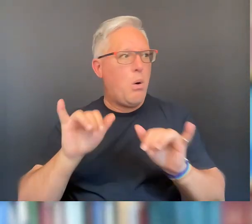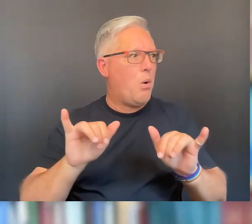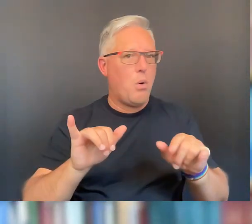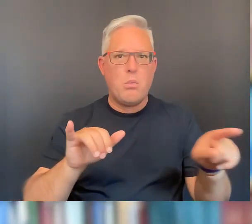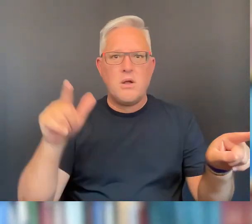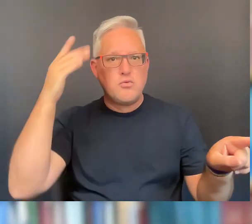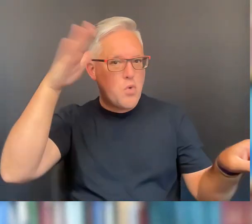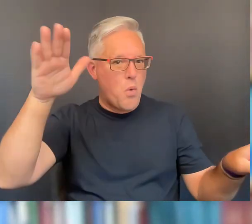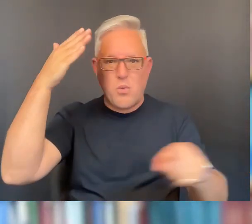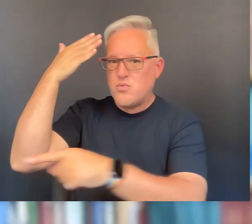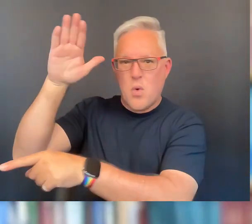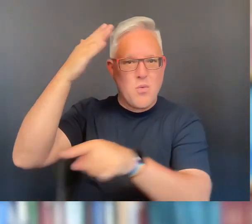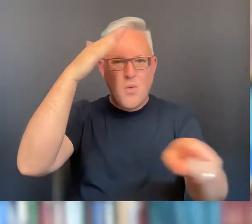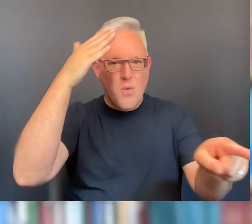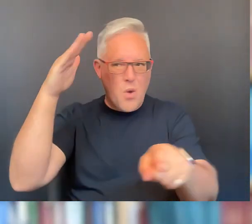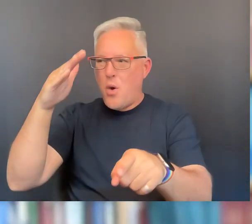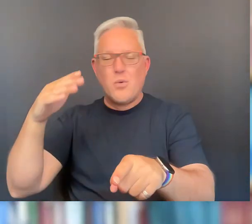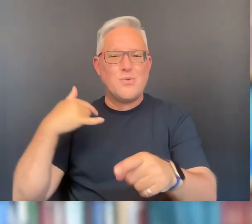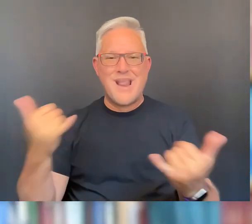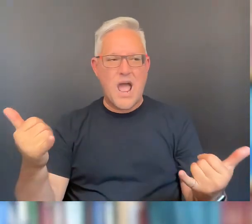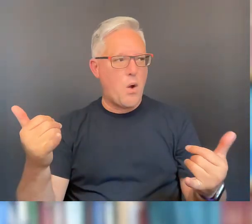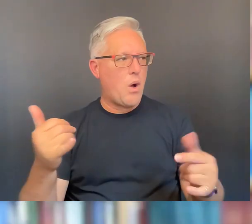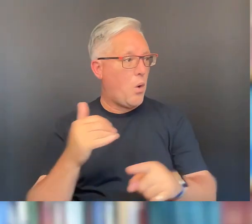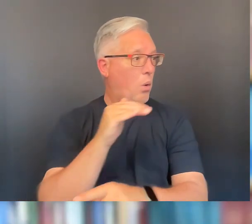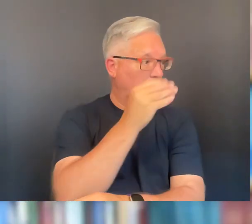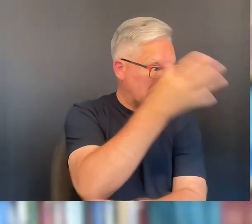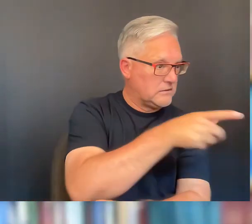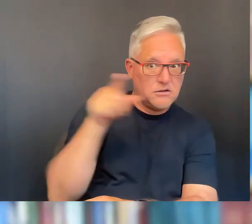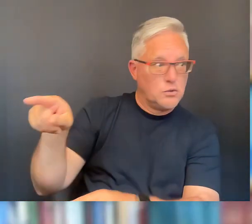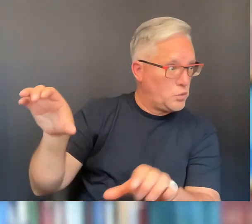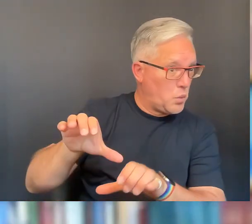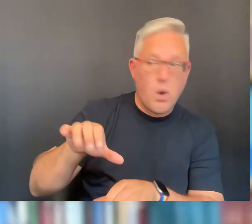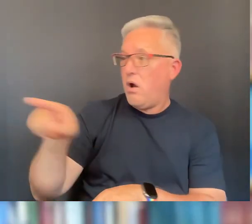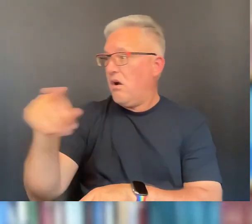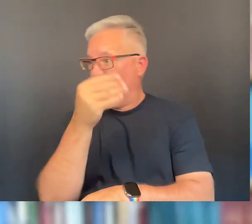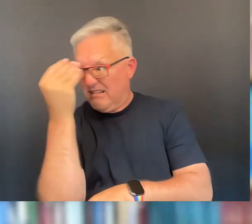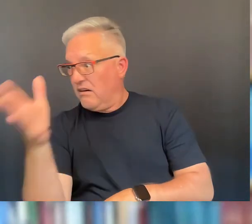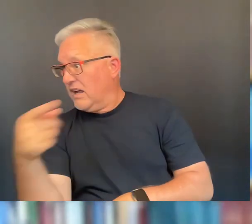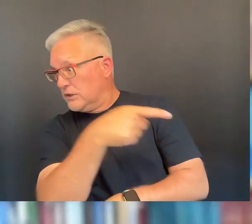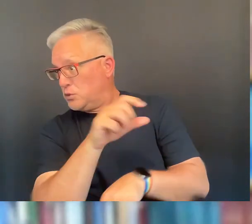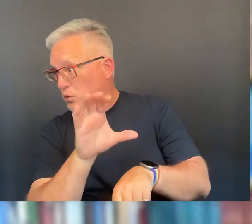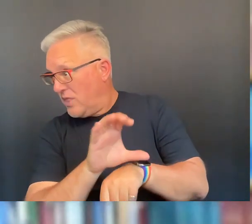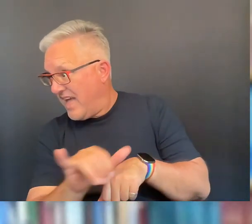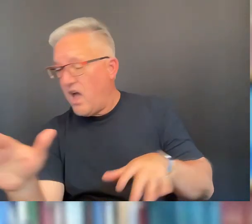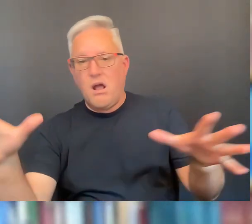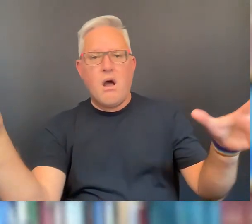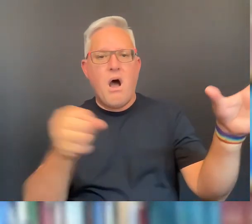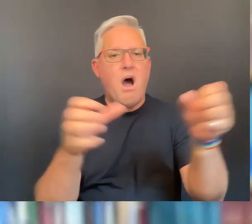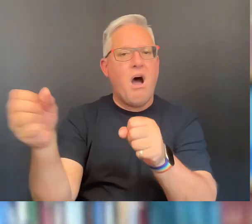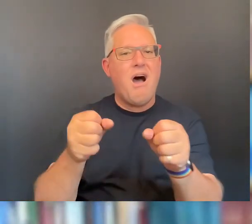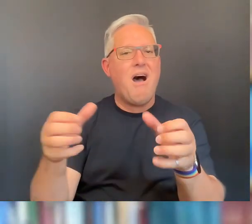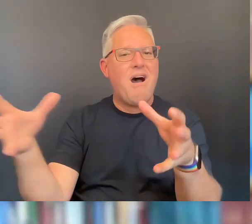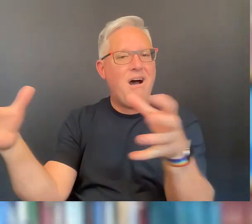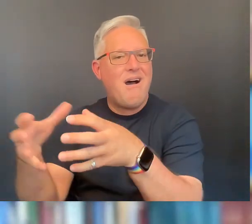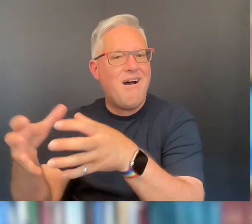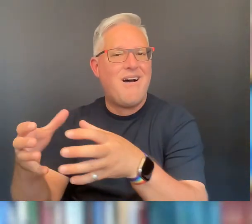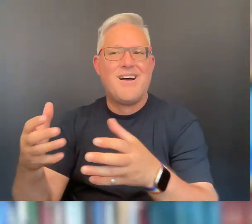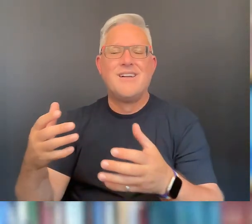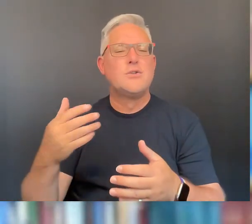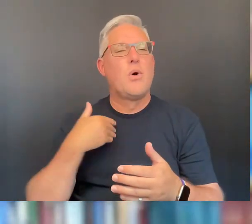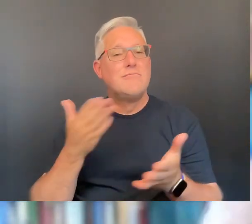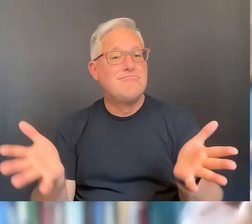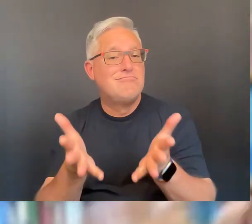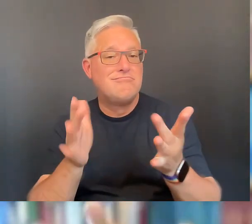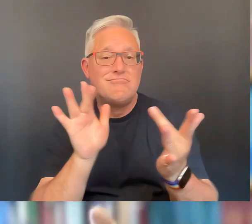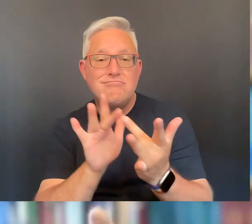shared work that we're doing together. And so I would encourage you to connect with other leaders in your